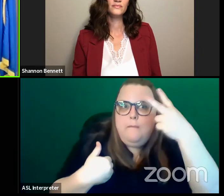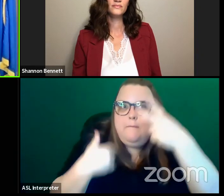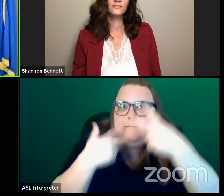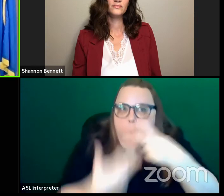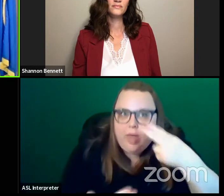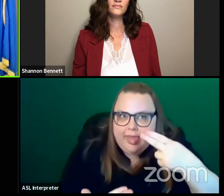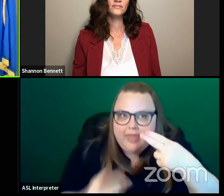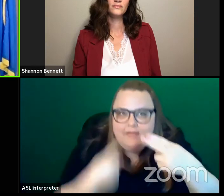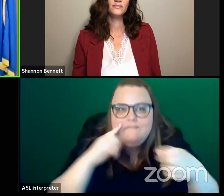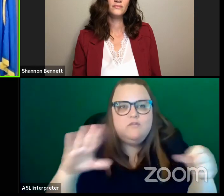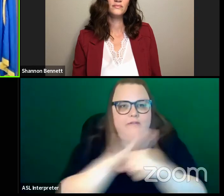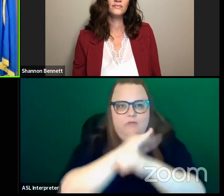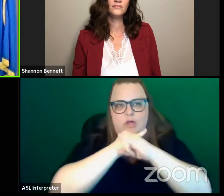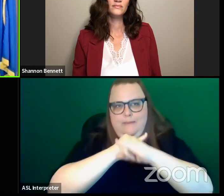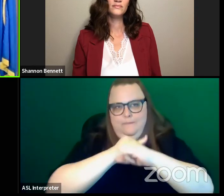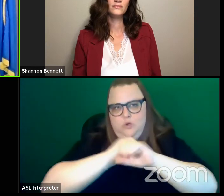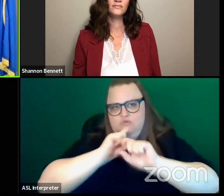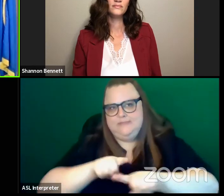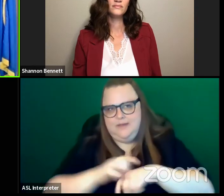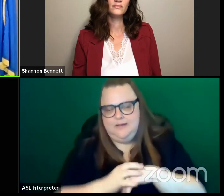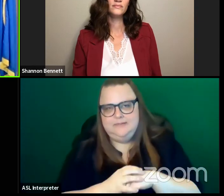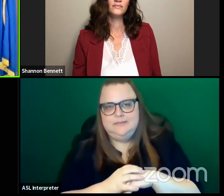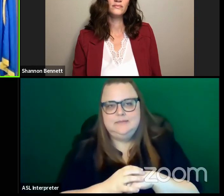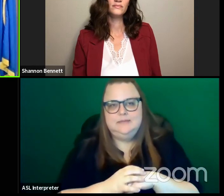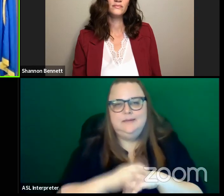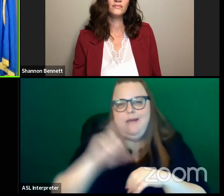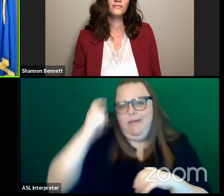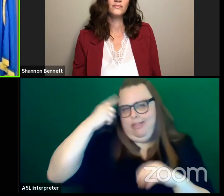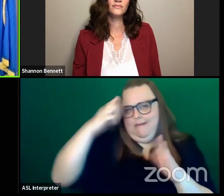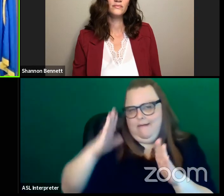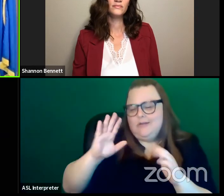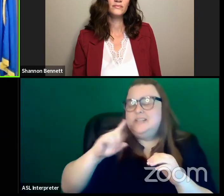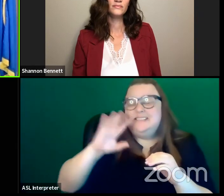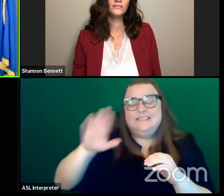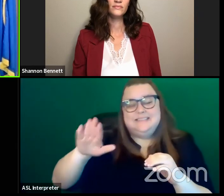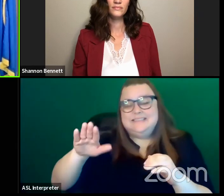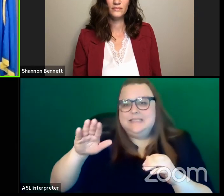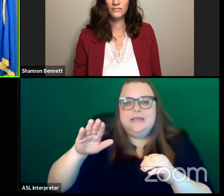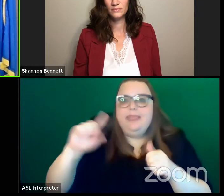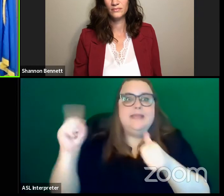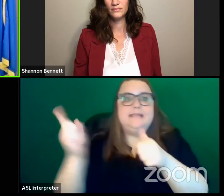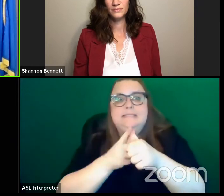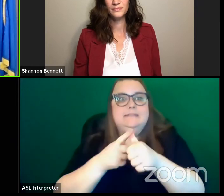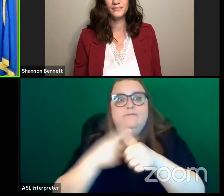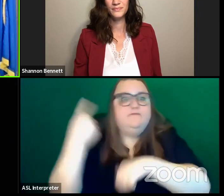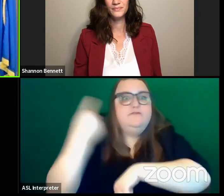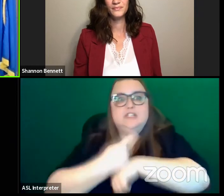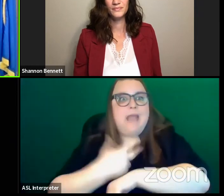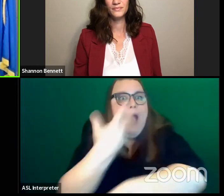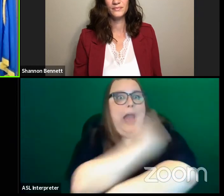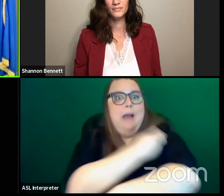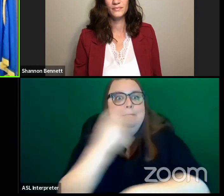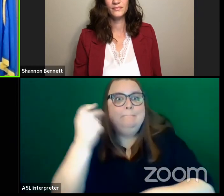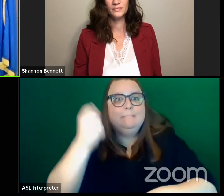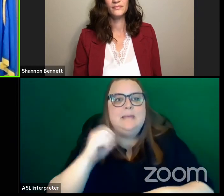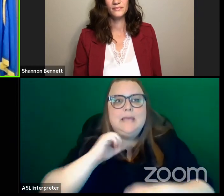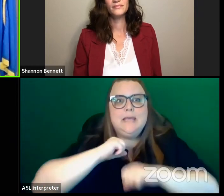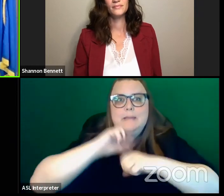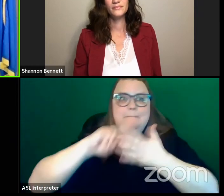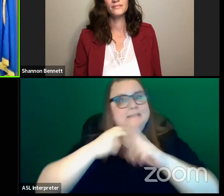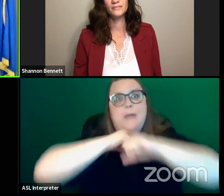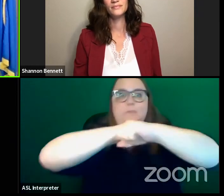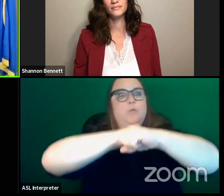the other thing, it doesn't take effect, and Candace or Shannon, correct me here, the day you get the vaccine, immunity does not exist. There's